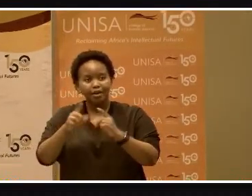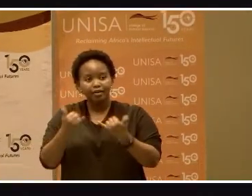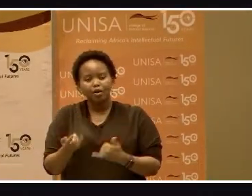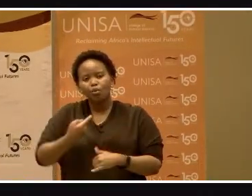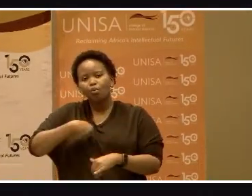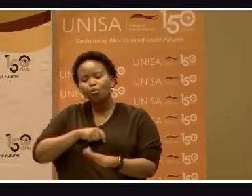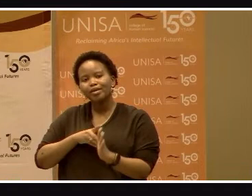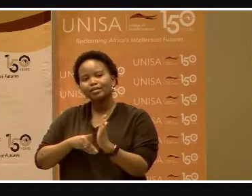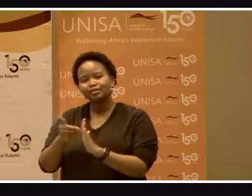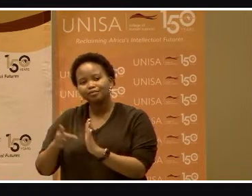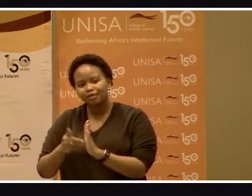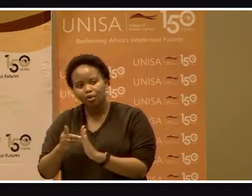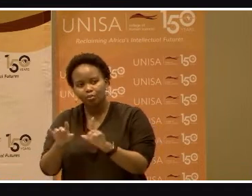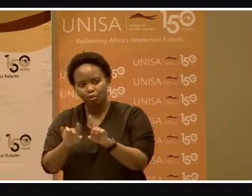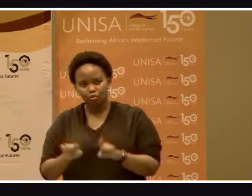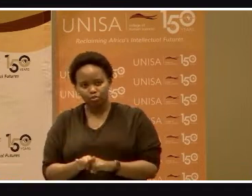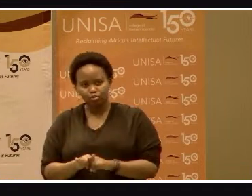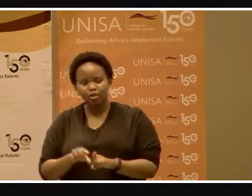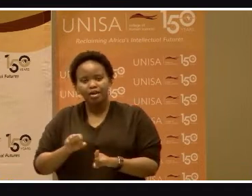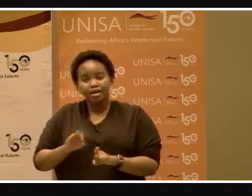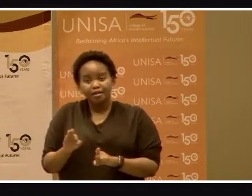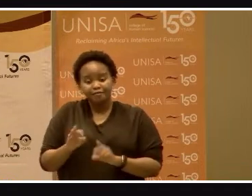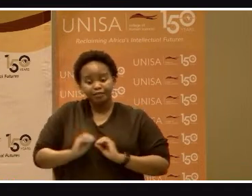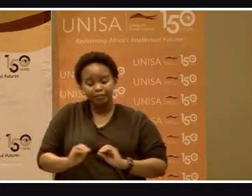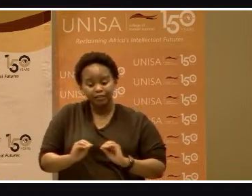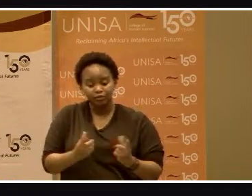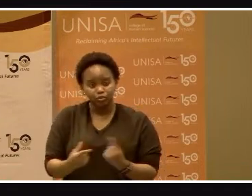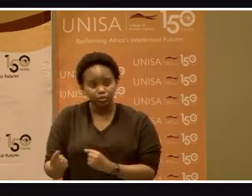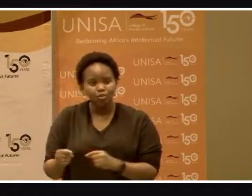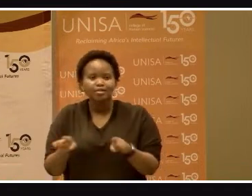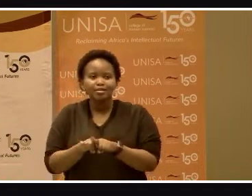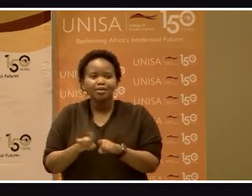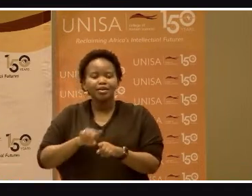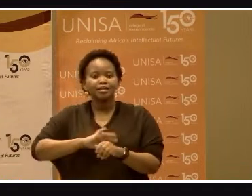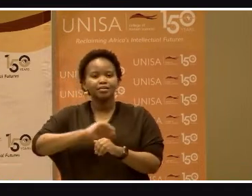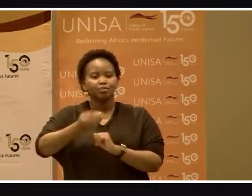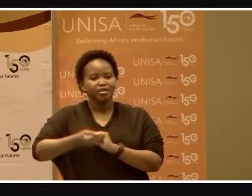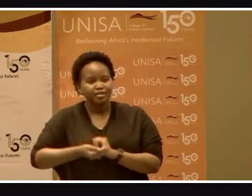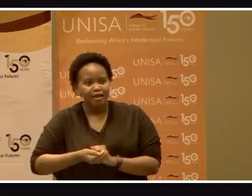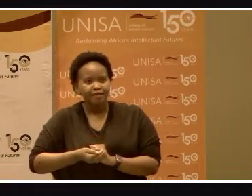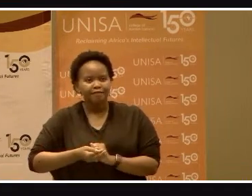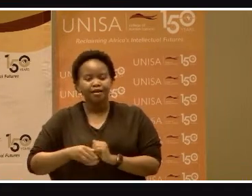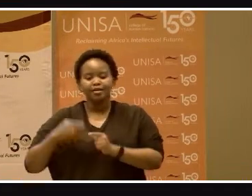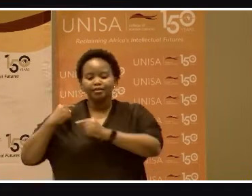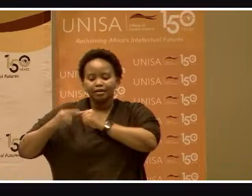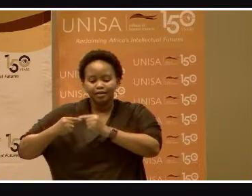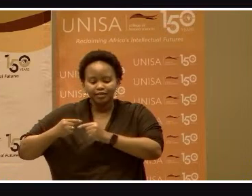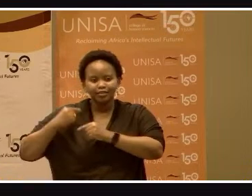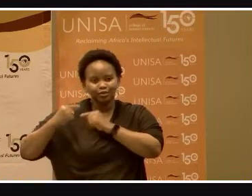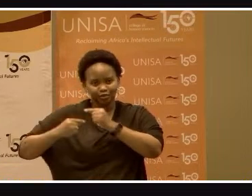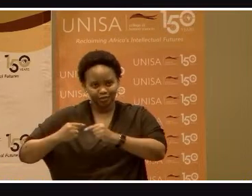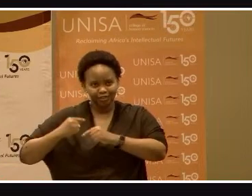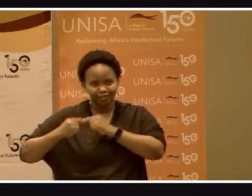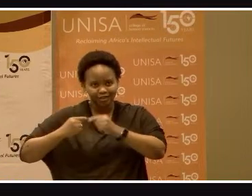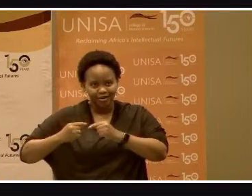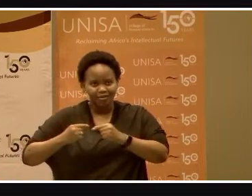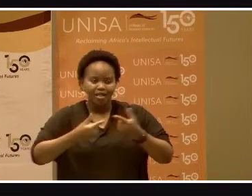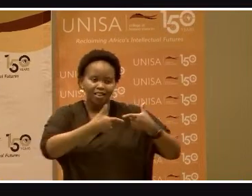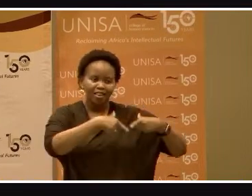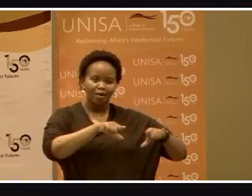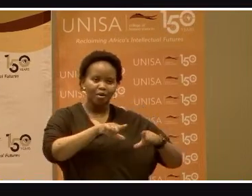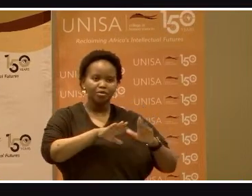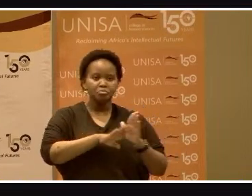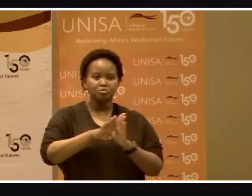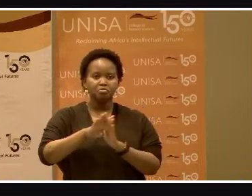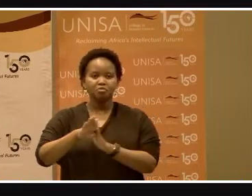them. Doing that, we are preserving them. And from generation to generation, the languages will be transmitted. And